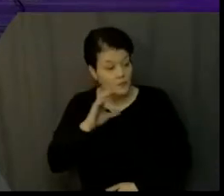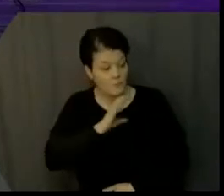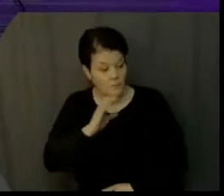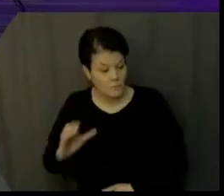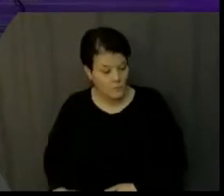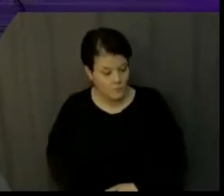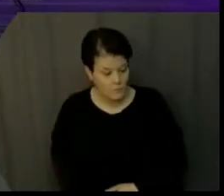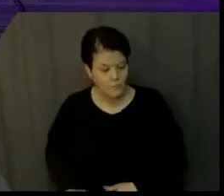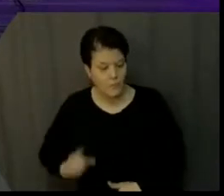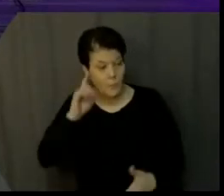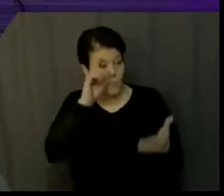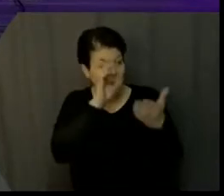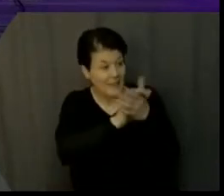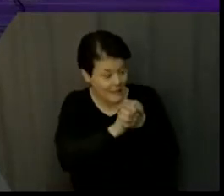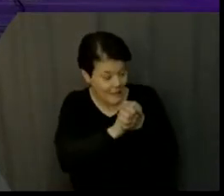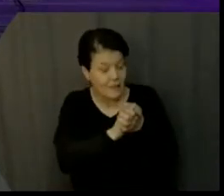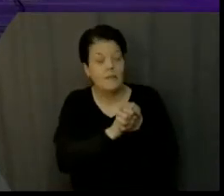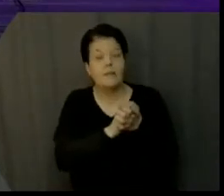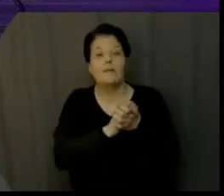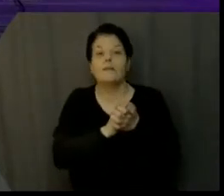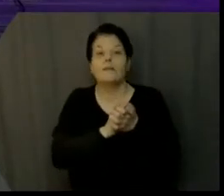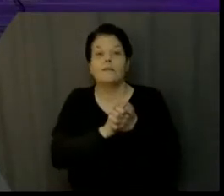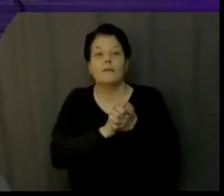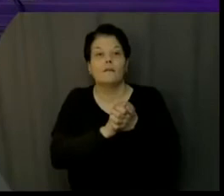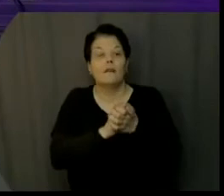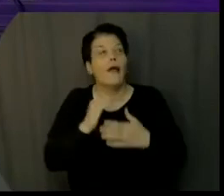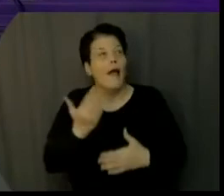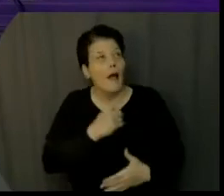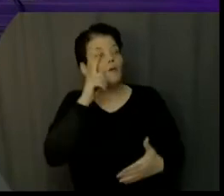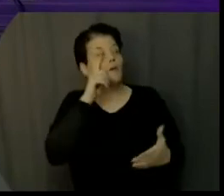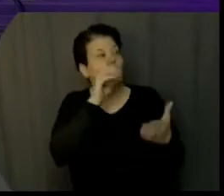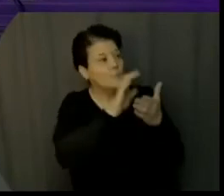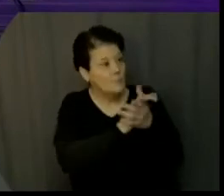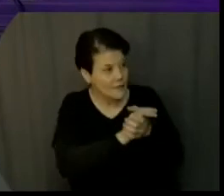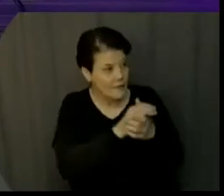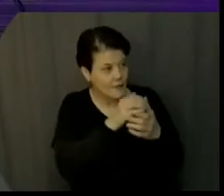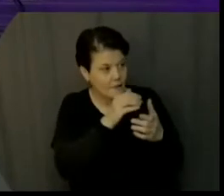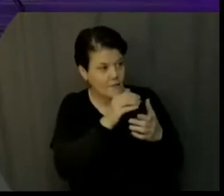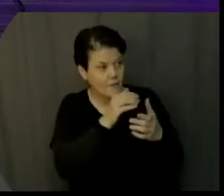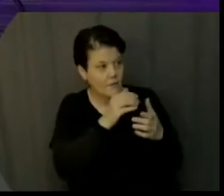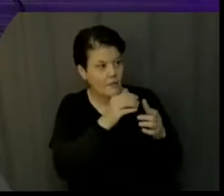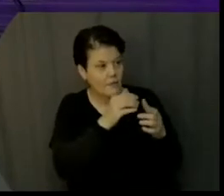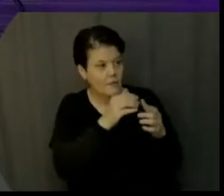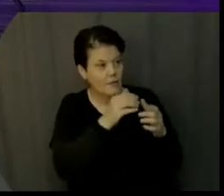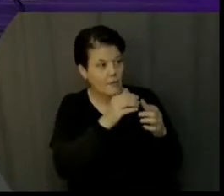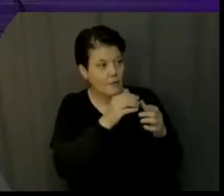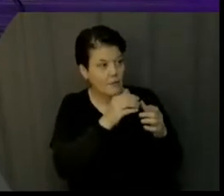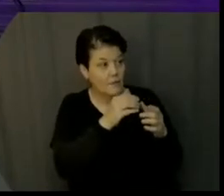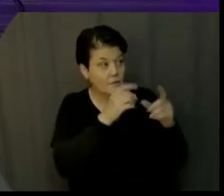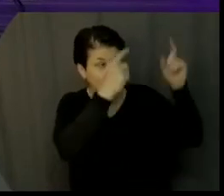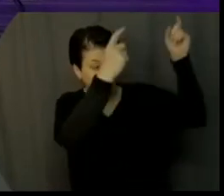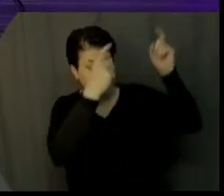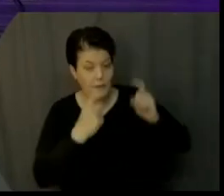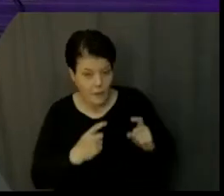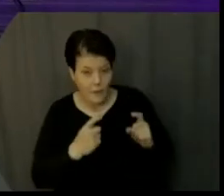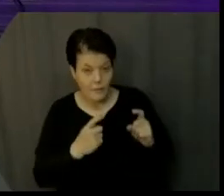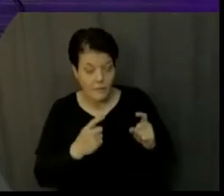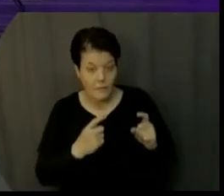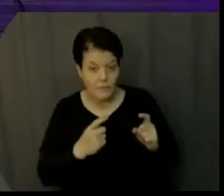we then pass on to the next generation. And if someone, and look for that person that's hanging around you a little bit and say,